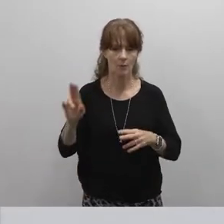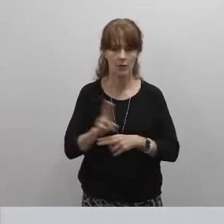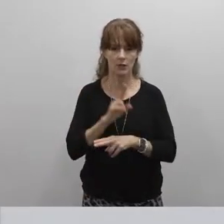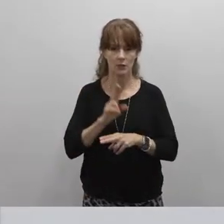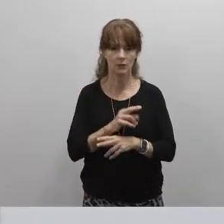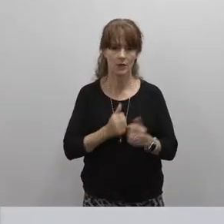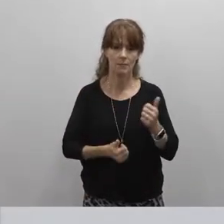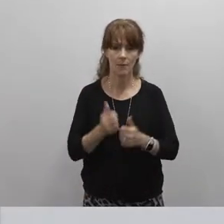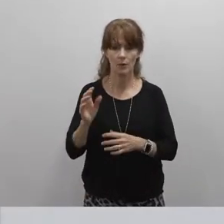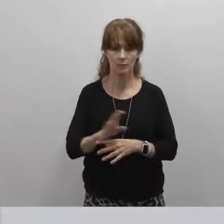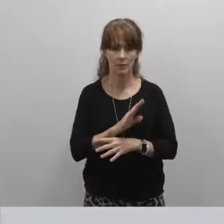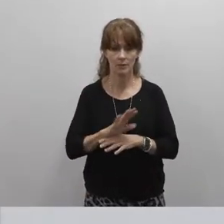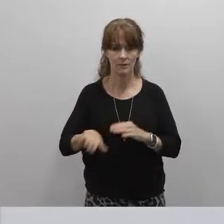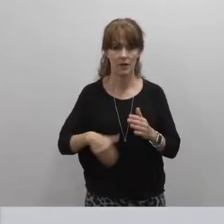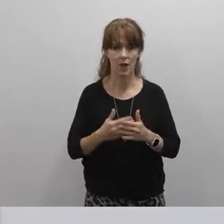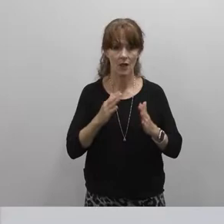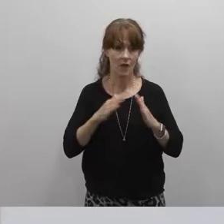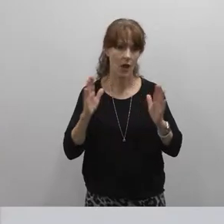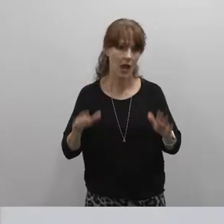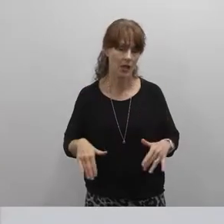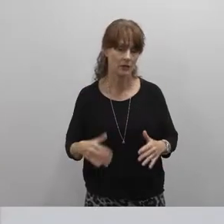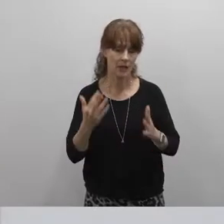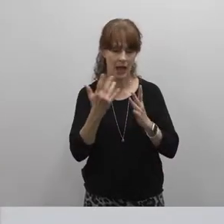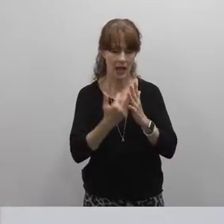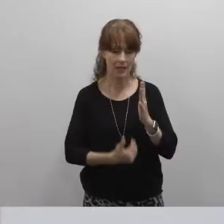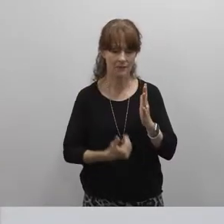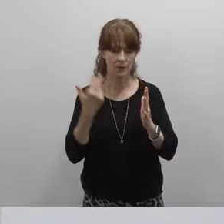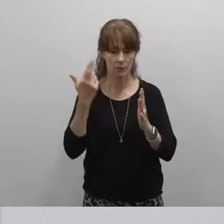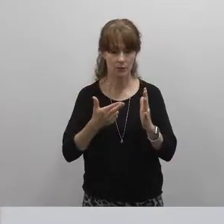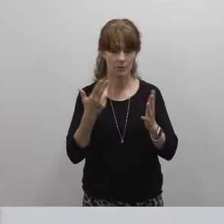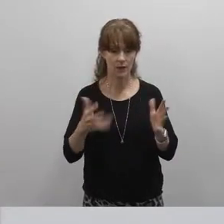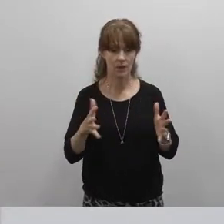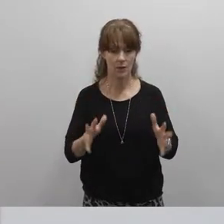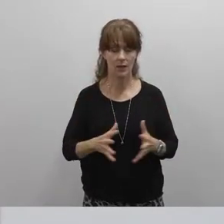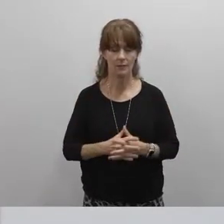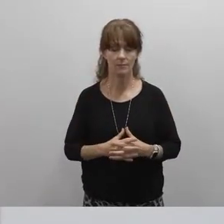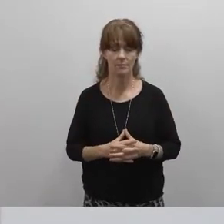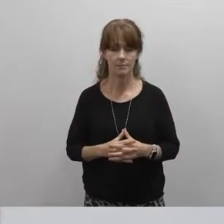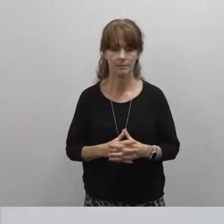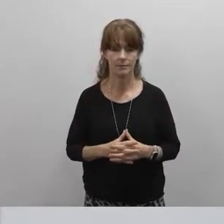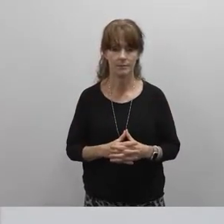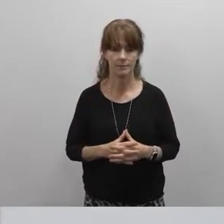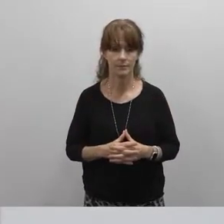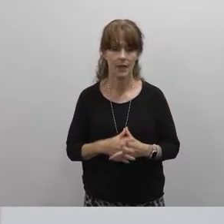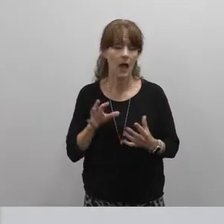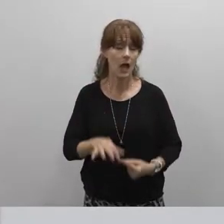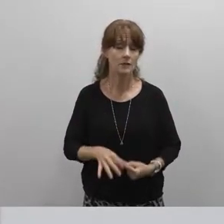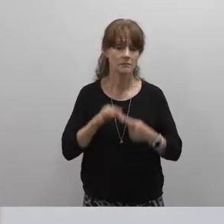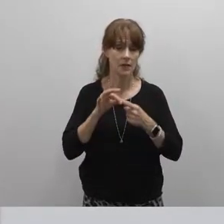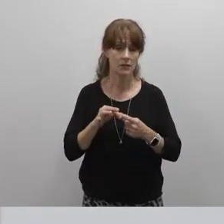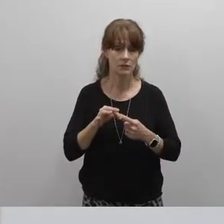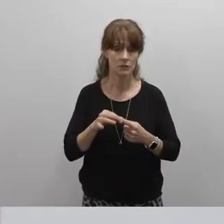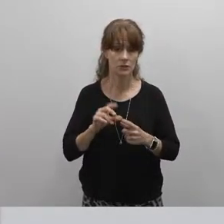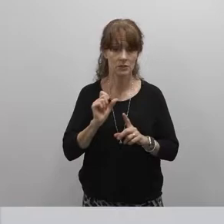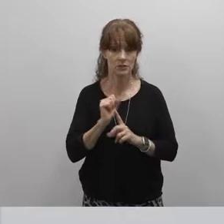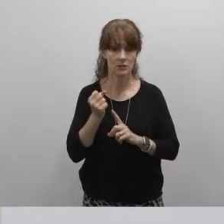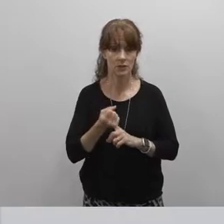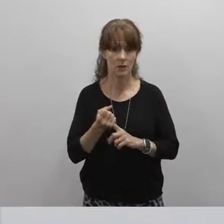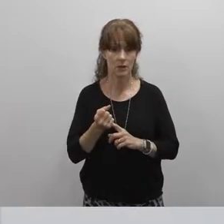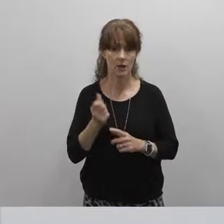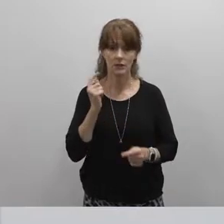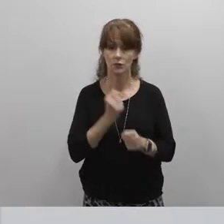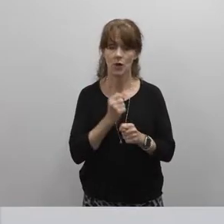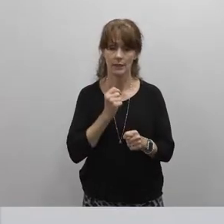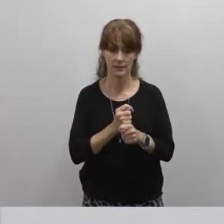most businesses and all of our households, and I listed those purposes already. One special case among vehicles is